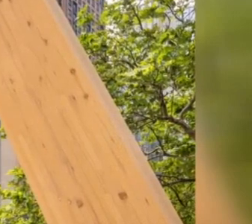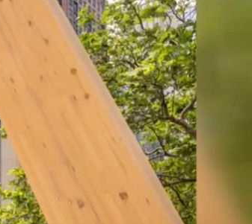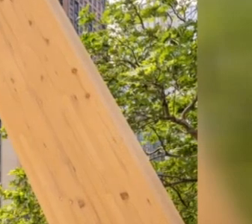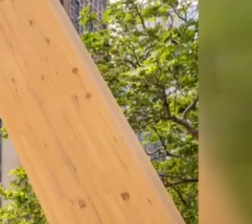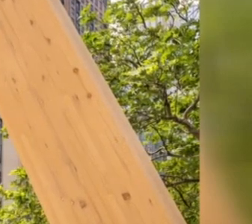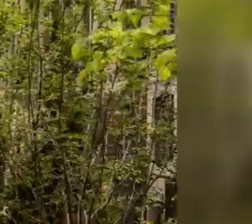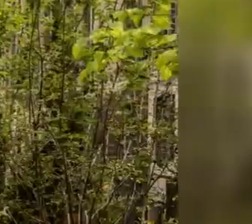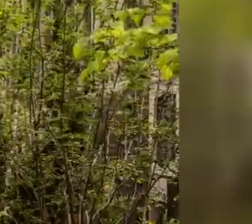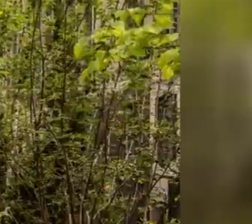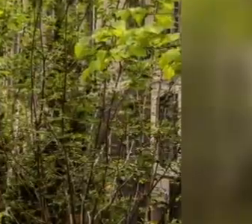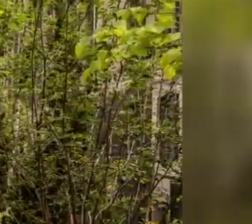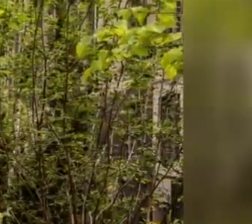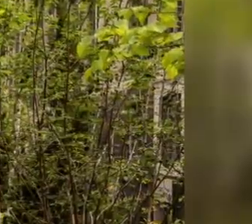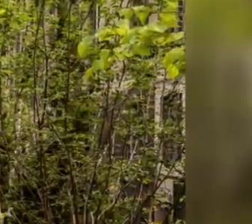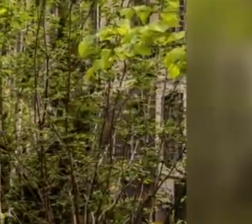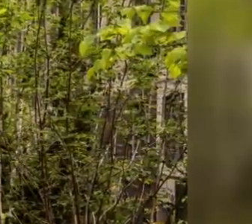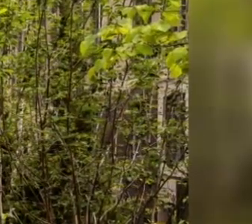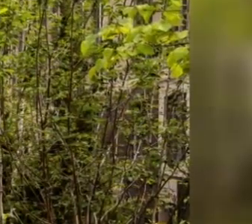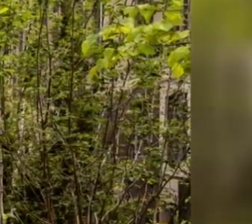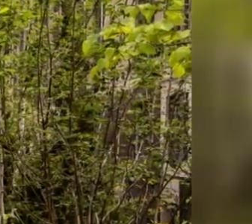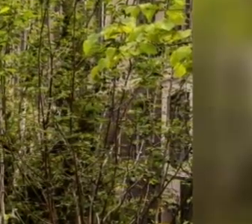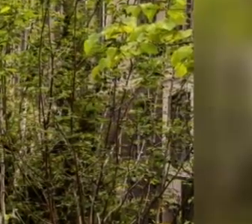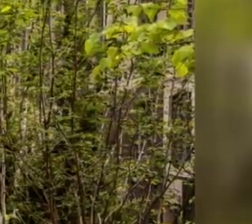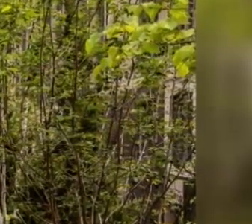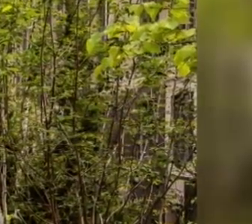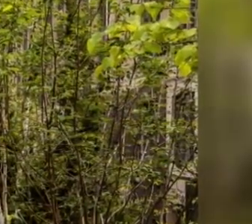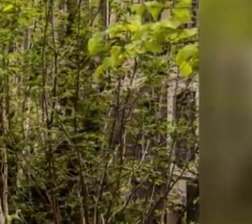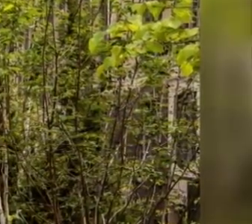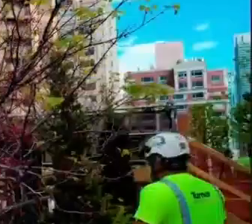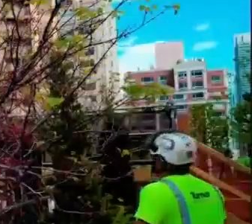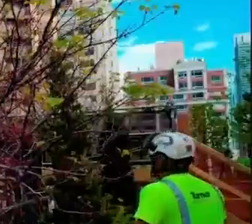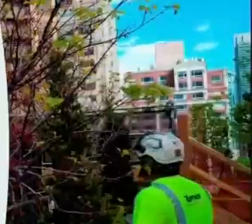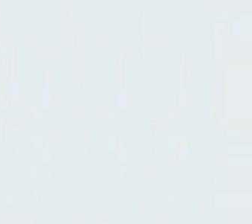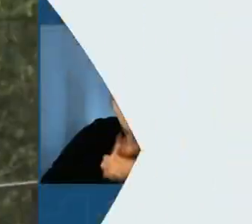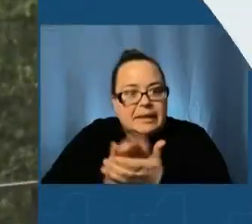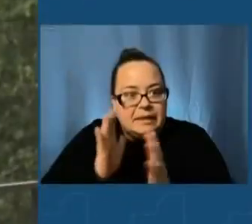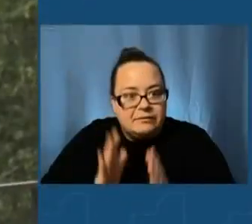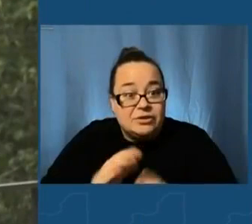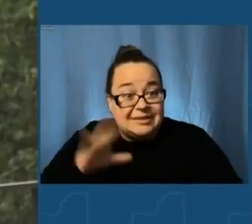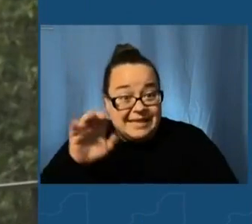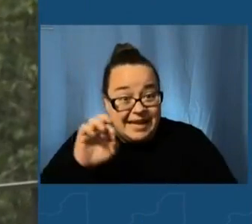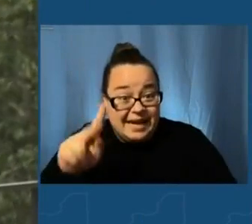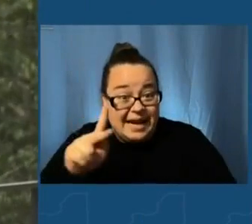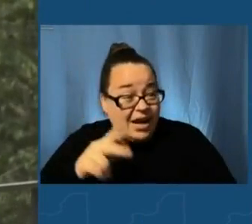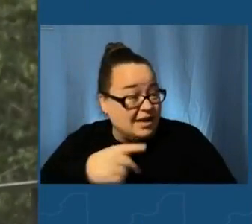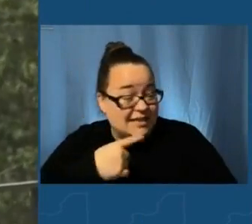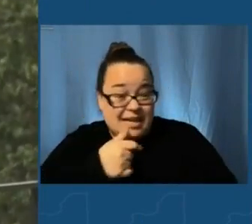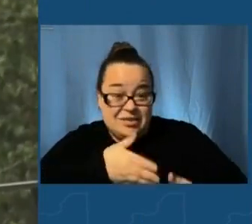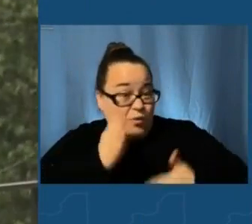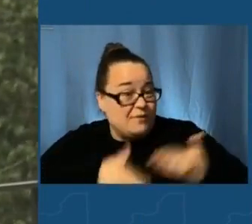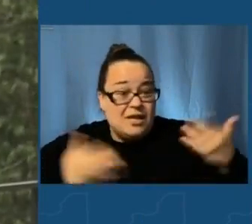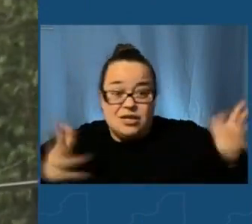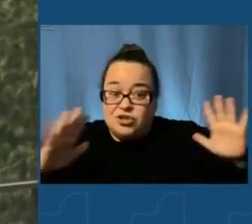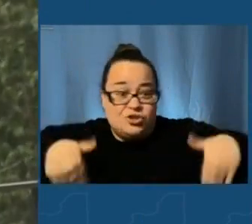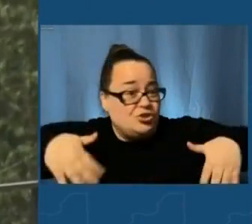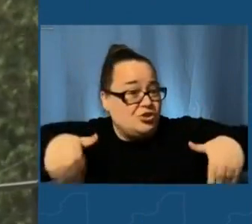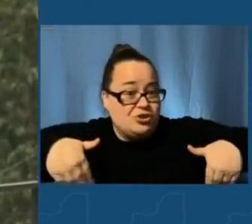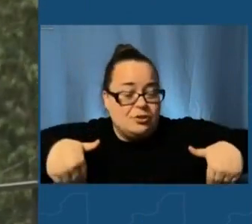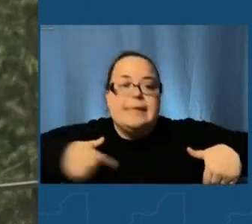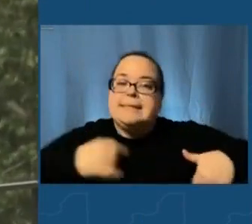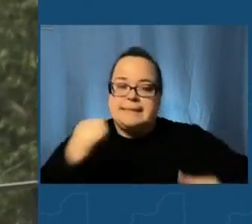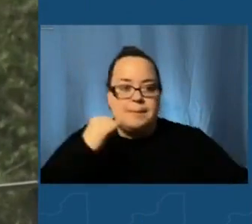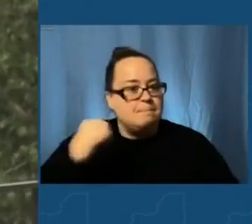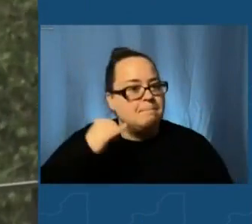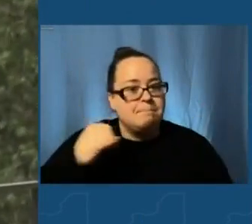part of Governor Hochul's effort to make it easier to walk around the city. As long as I'm governor, we're going to continue everywhere we can to